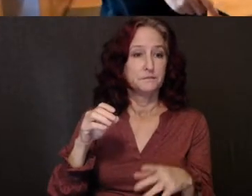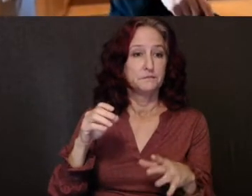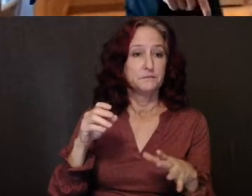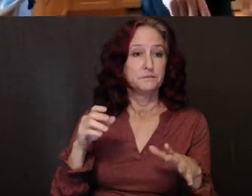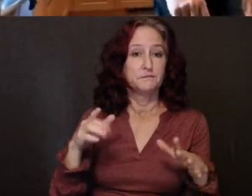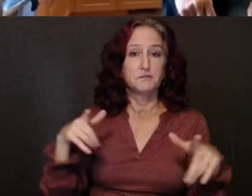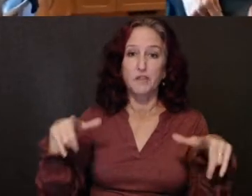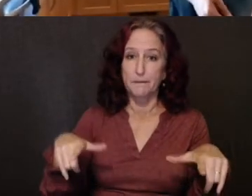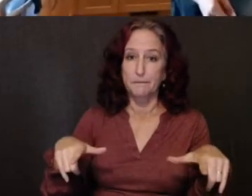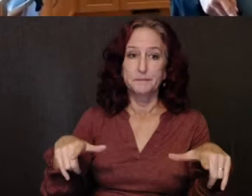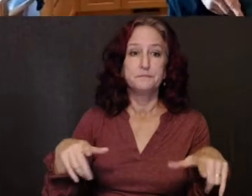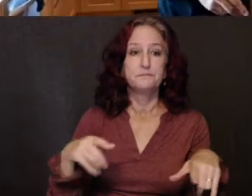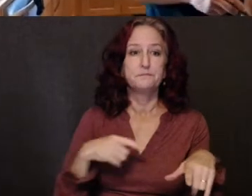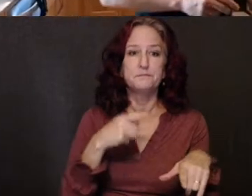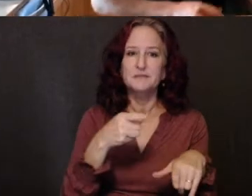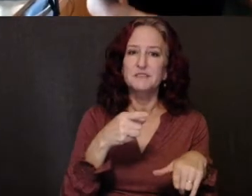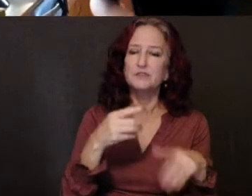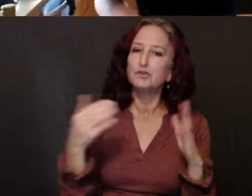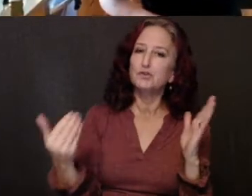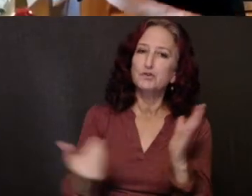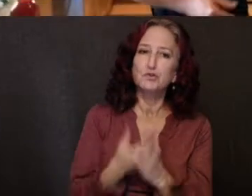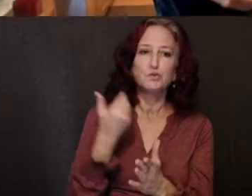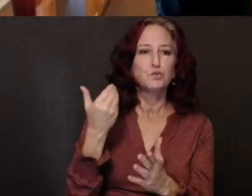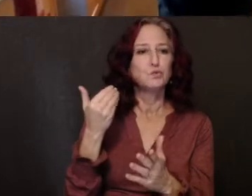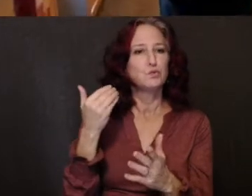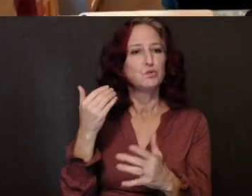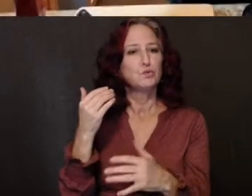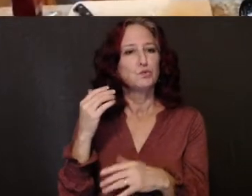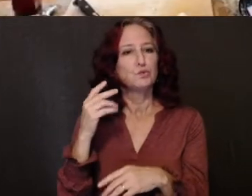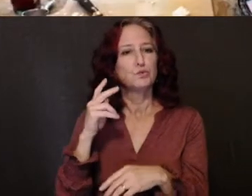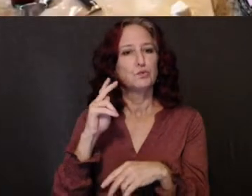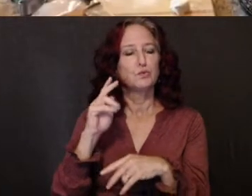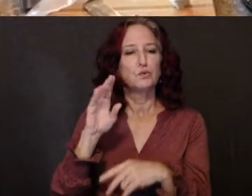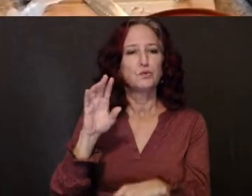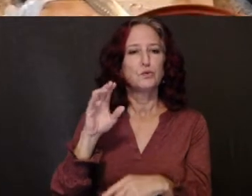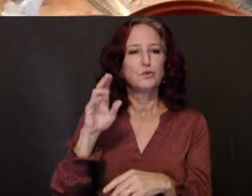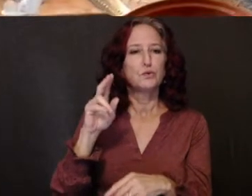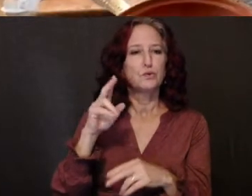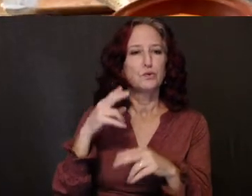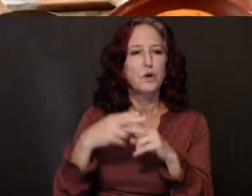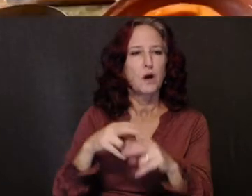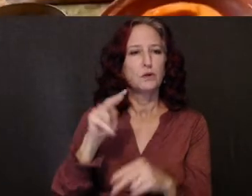this function is to use one of these induction